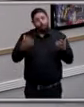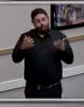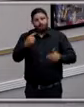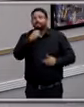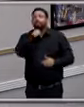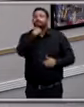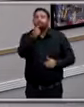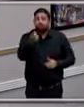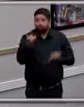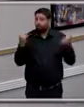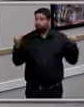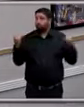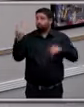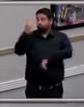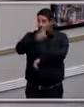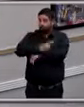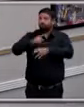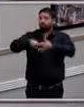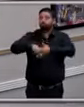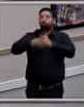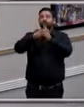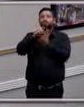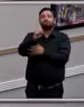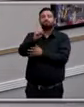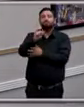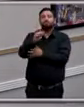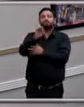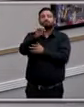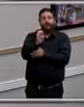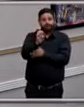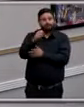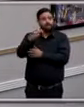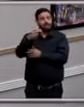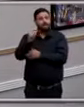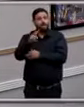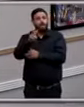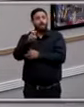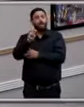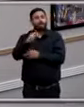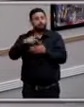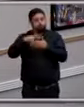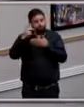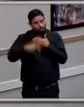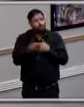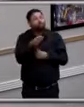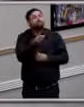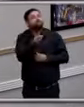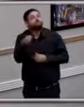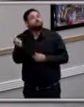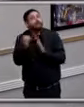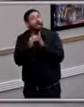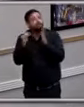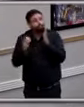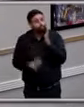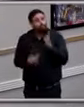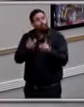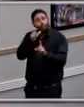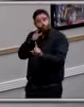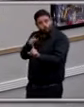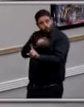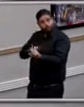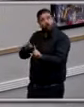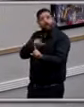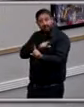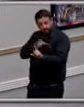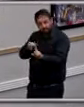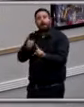today we did start our Safe Haven program. So today, several students returned that qualified for our Safe